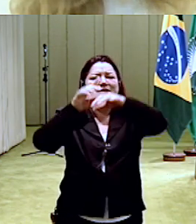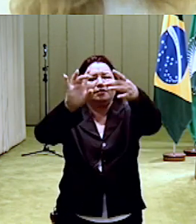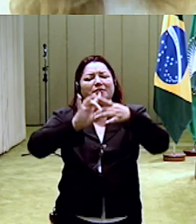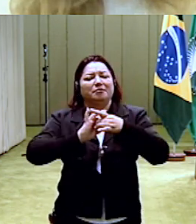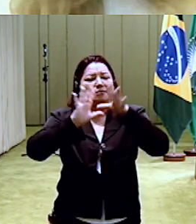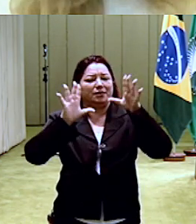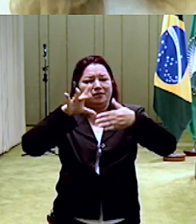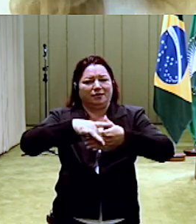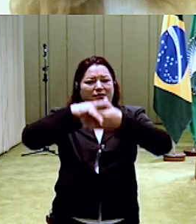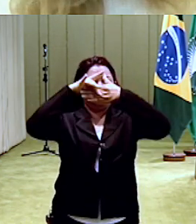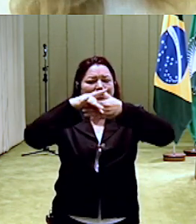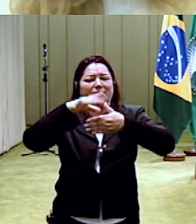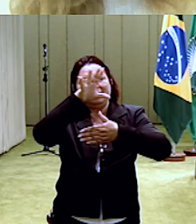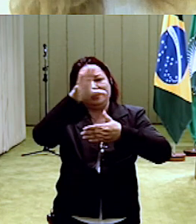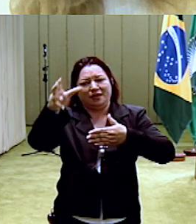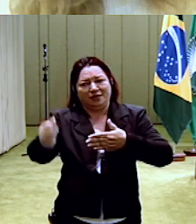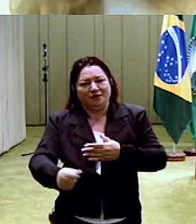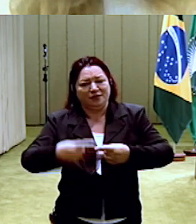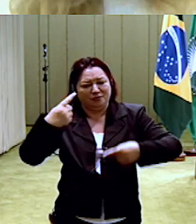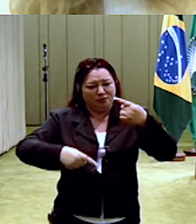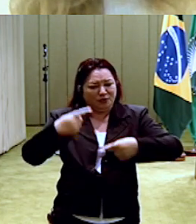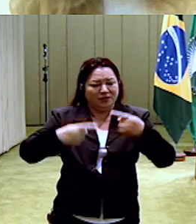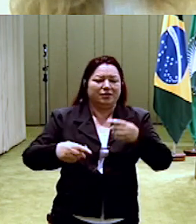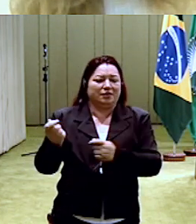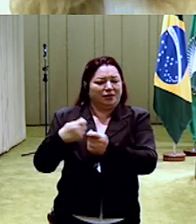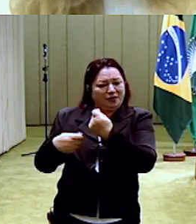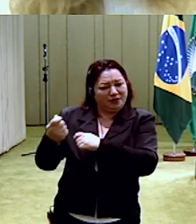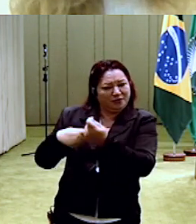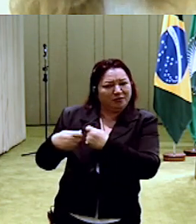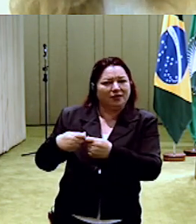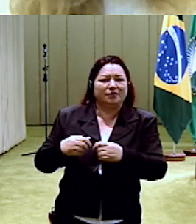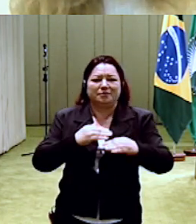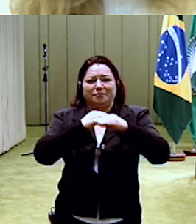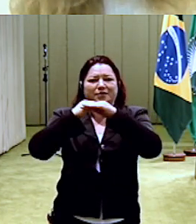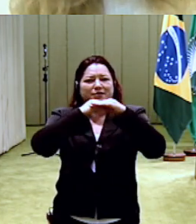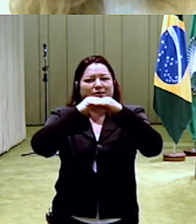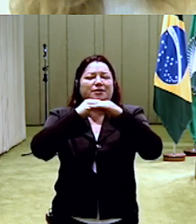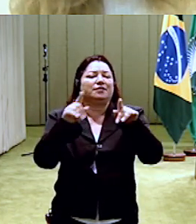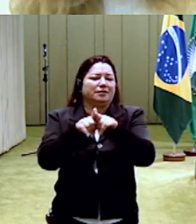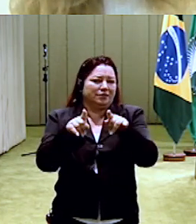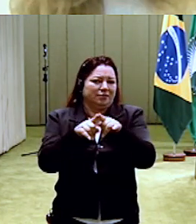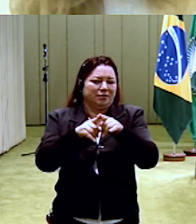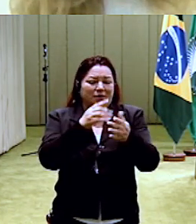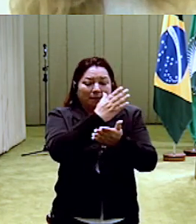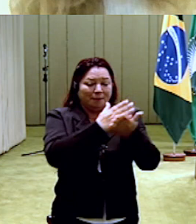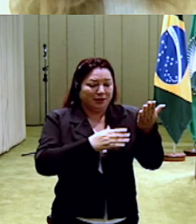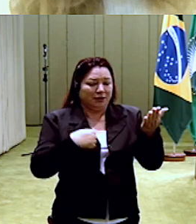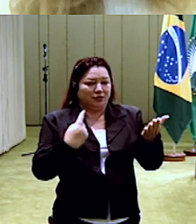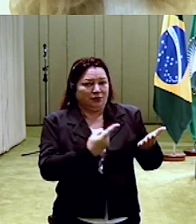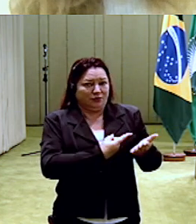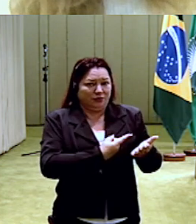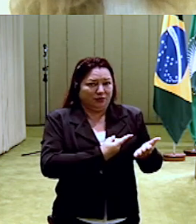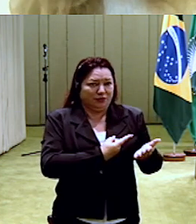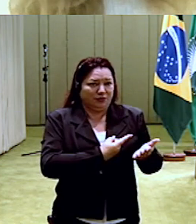Africa. Politically, economical stability, almost half of our cabinet ministers are